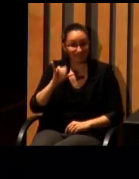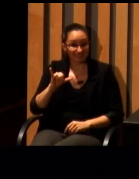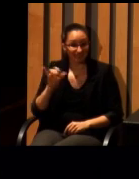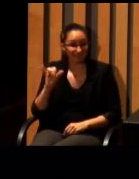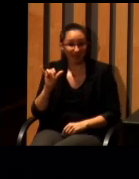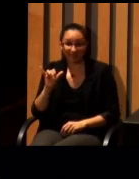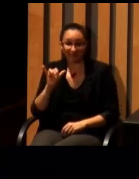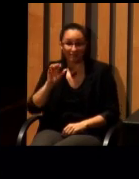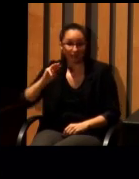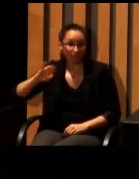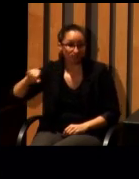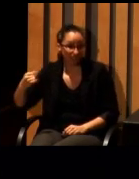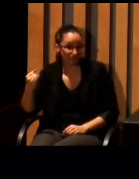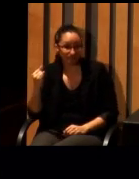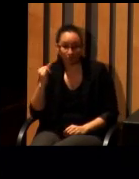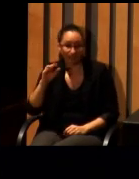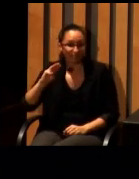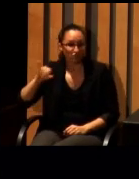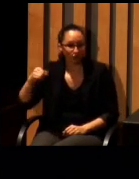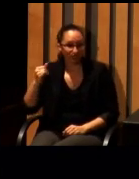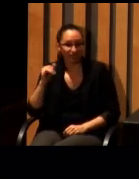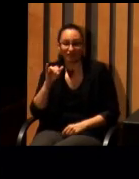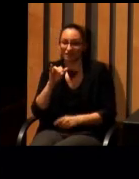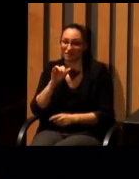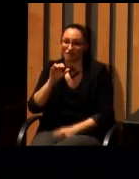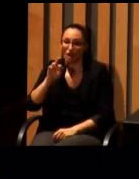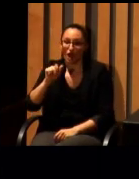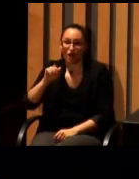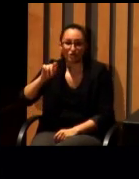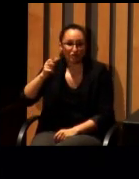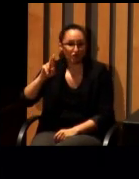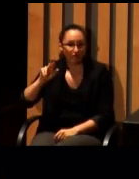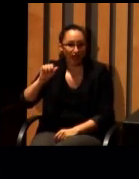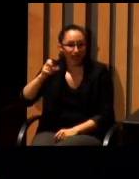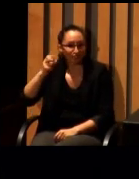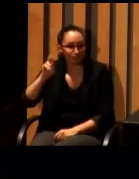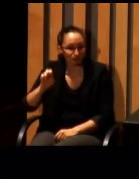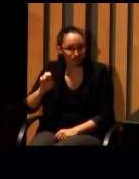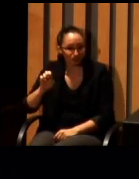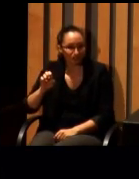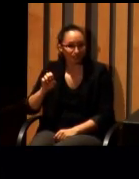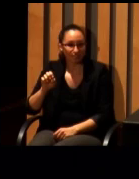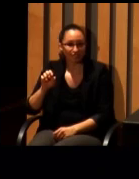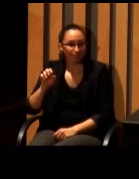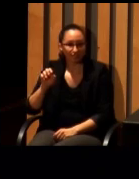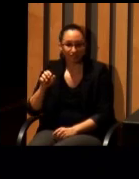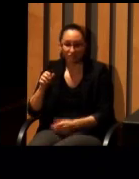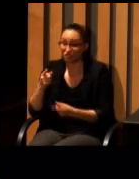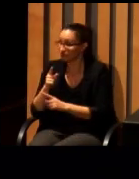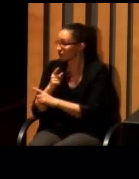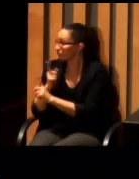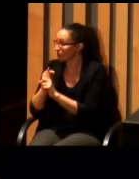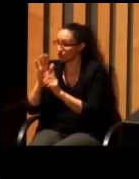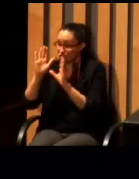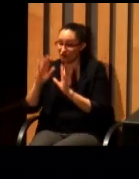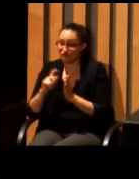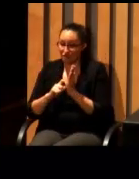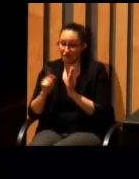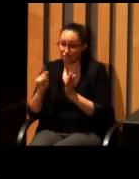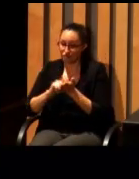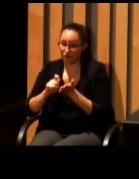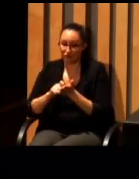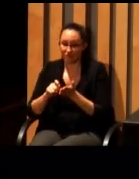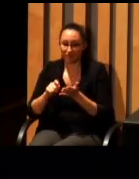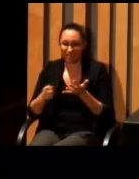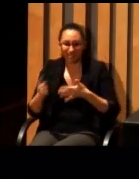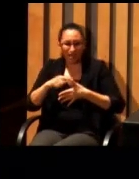right, or Kurt Flood or other folks, Mike, that you raised in that quite wonderful column that you wrote, actually.